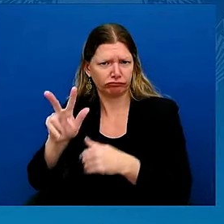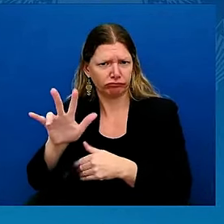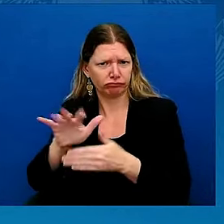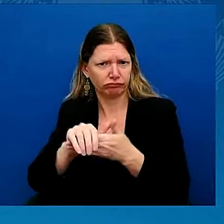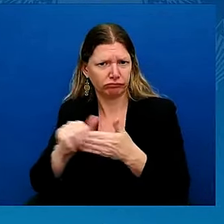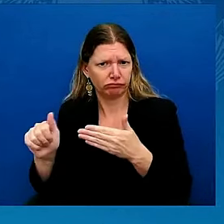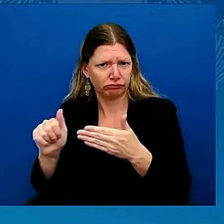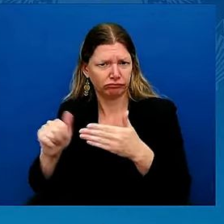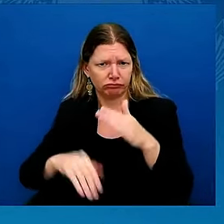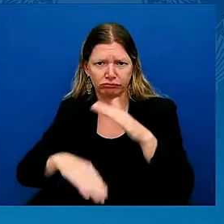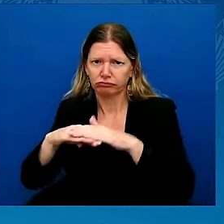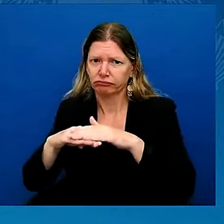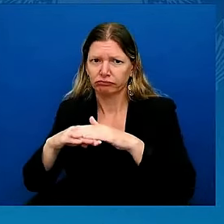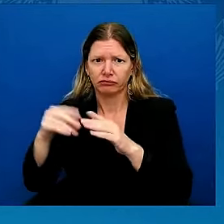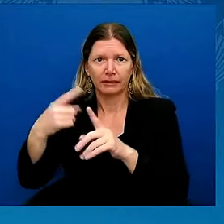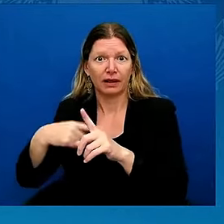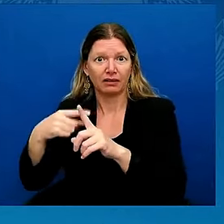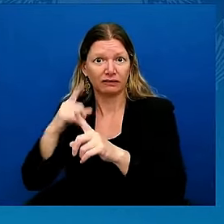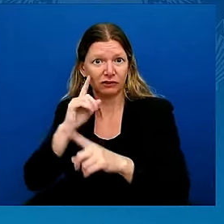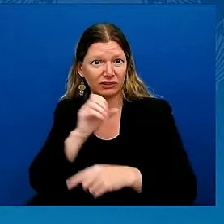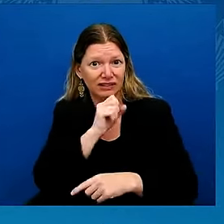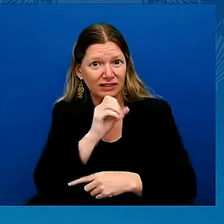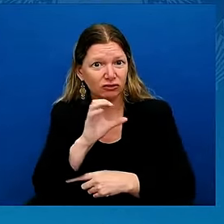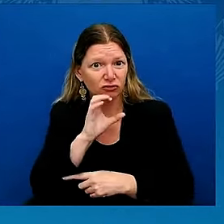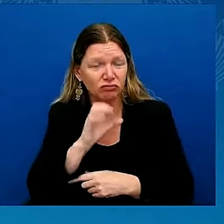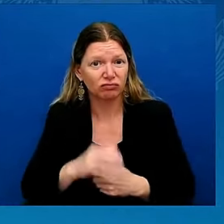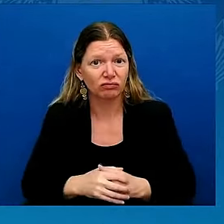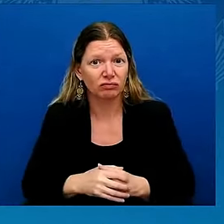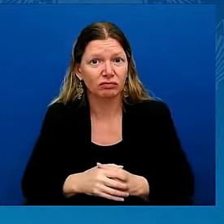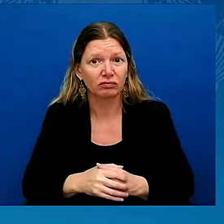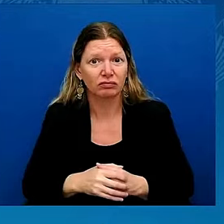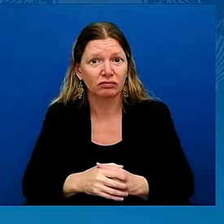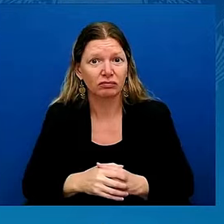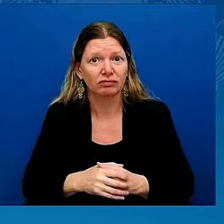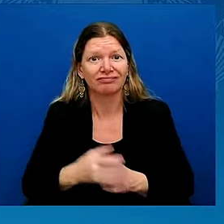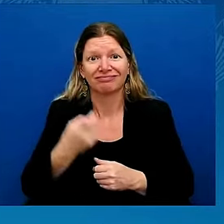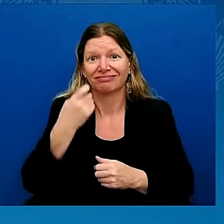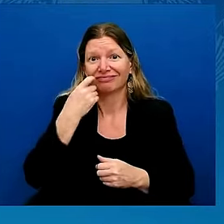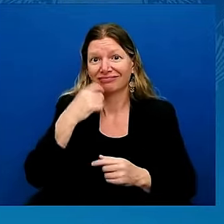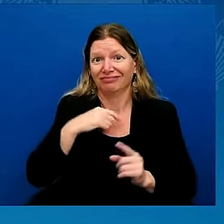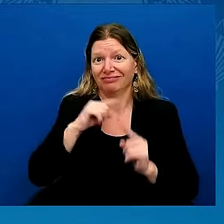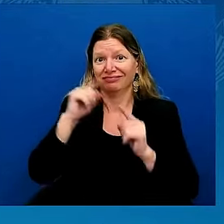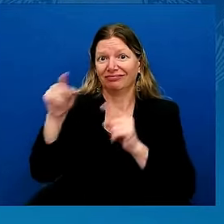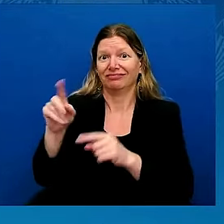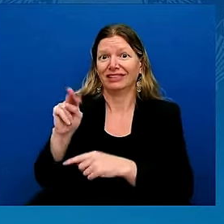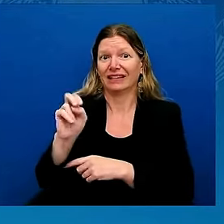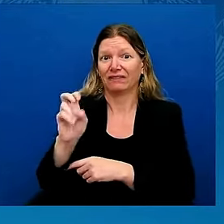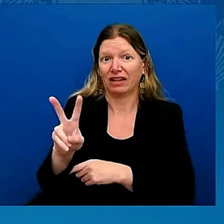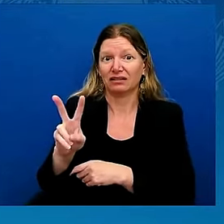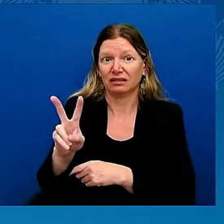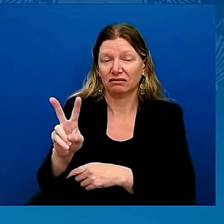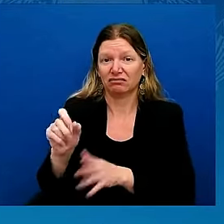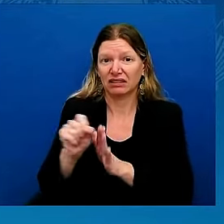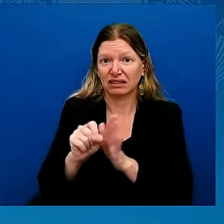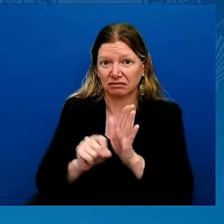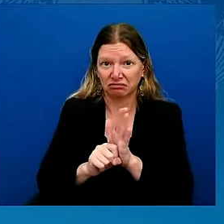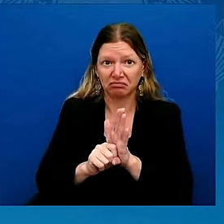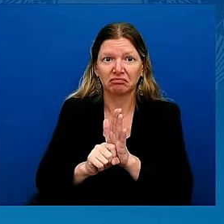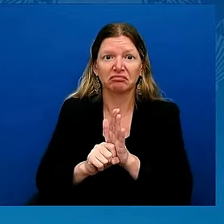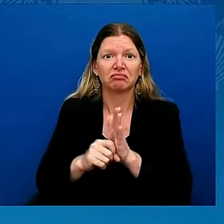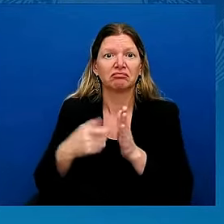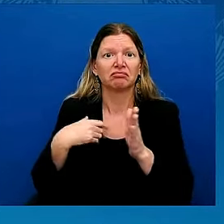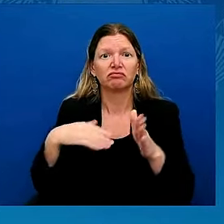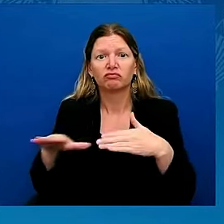In fact, recently I was in Nevada. I'm in these streets, let me tell you, I'm everywhere. But I was recently